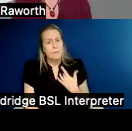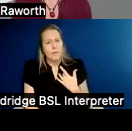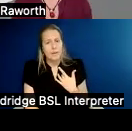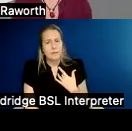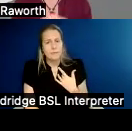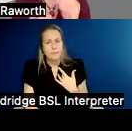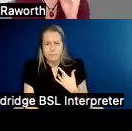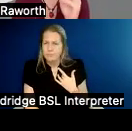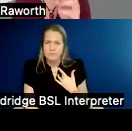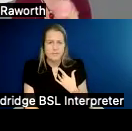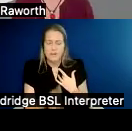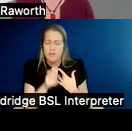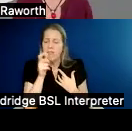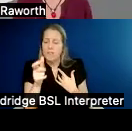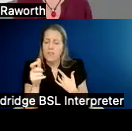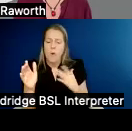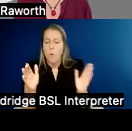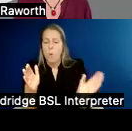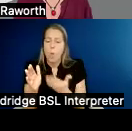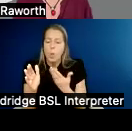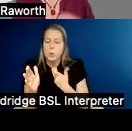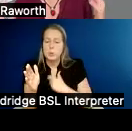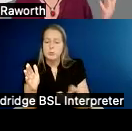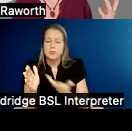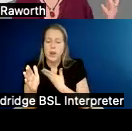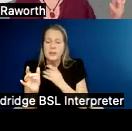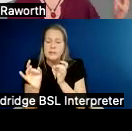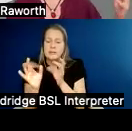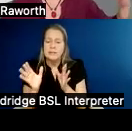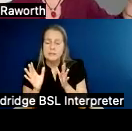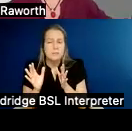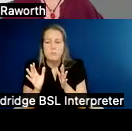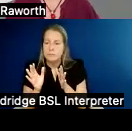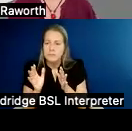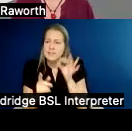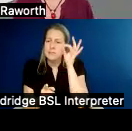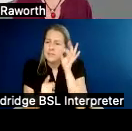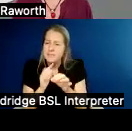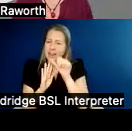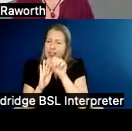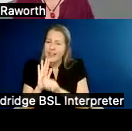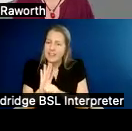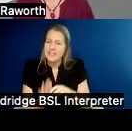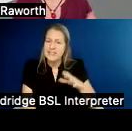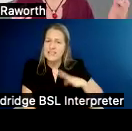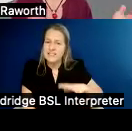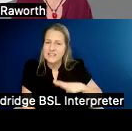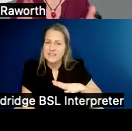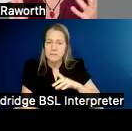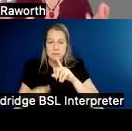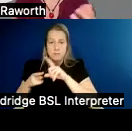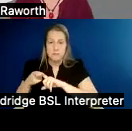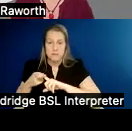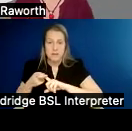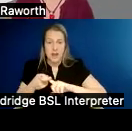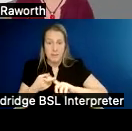human rights, but to come up with a specific list. There were no sustainable development goals in those days. What there was in the run up